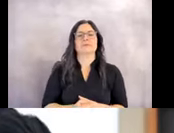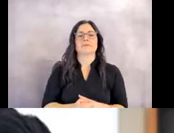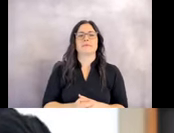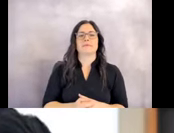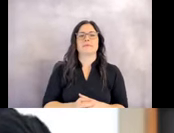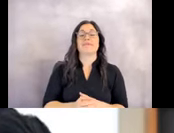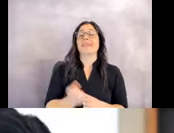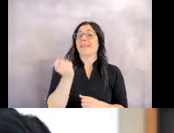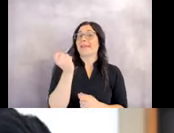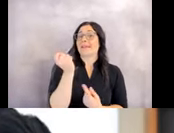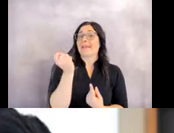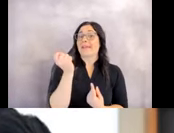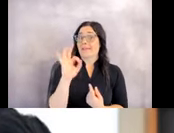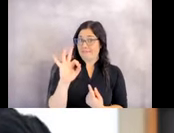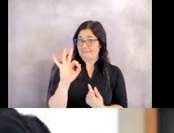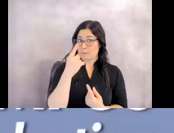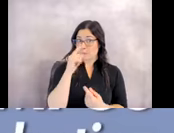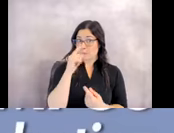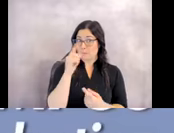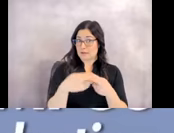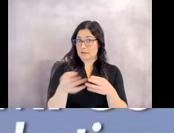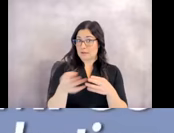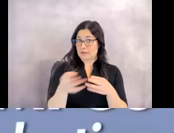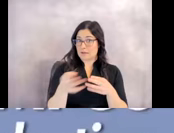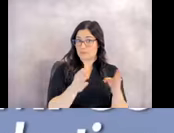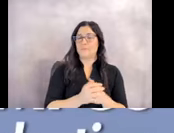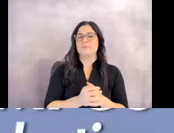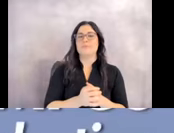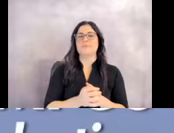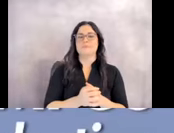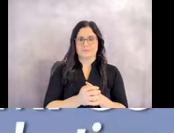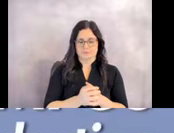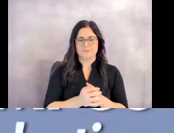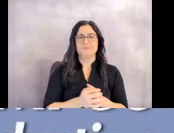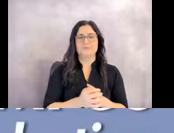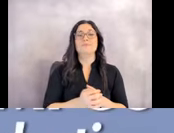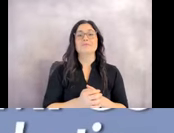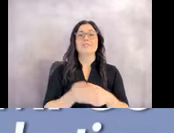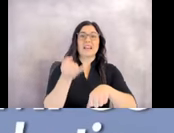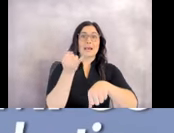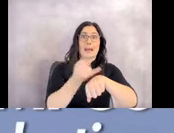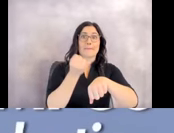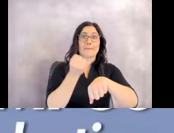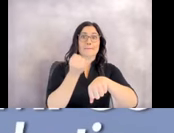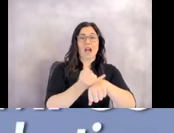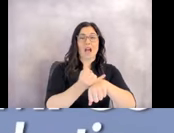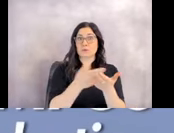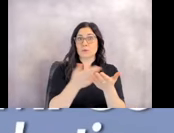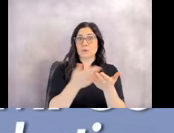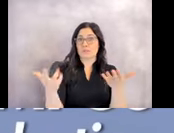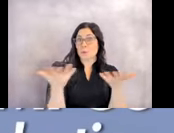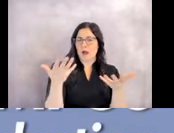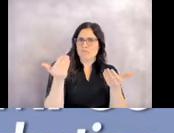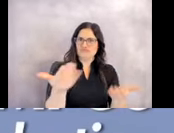And if you could advance the slide, Sean, taking advantage of what the campus has to offer.